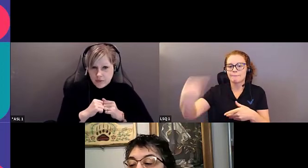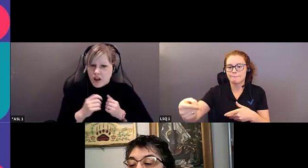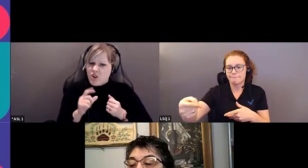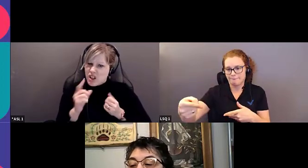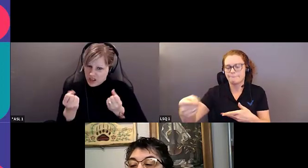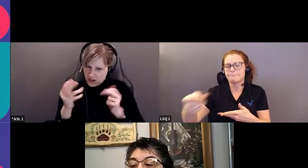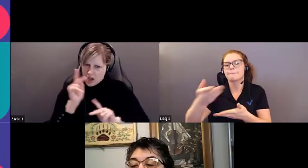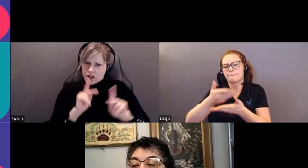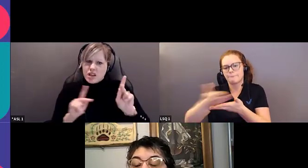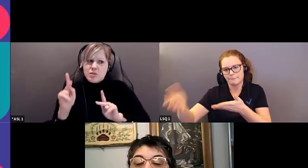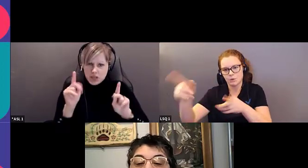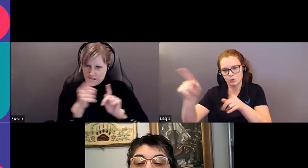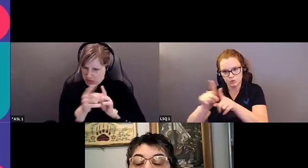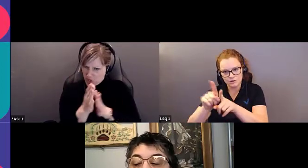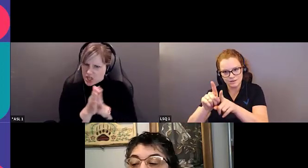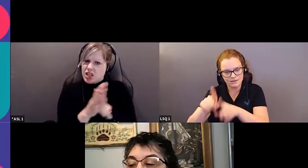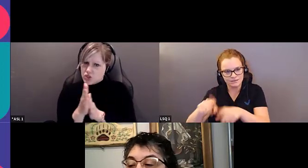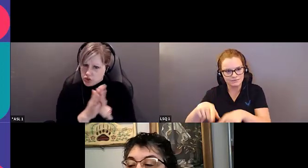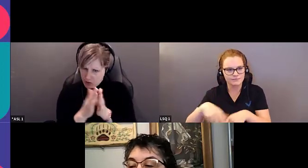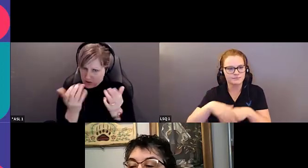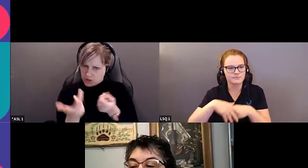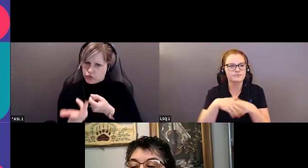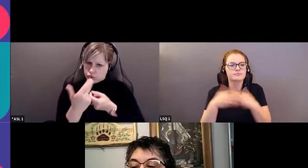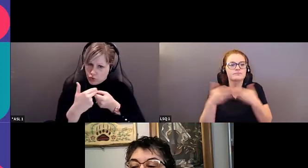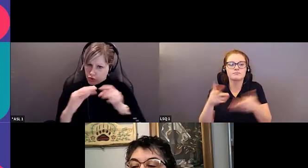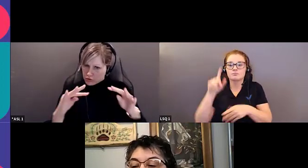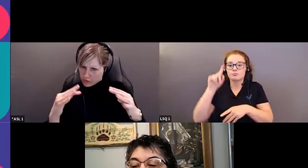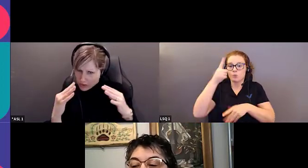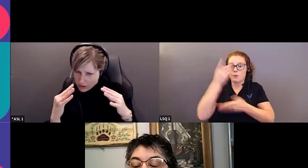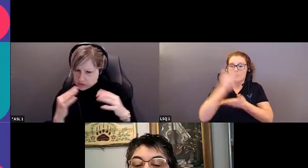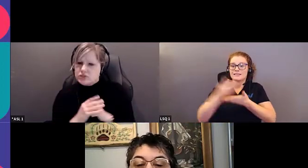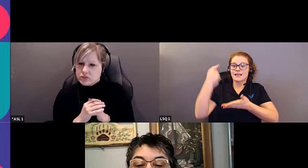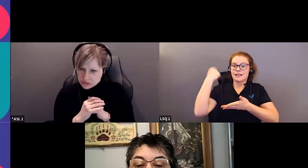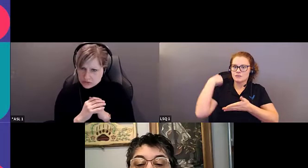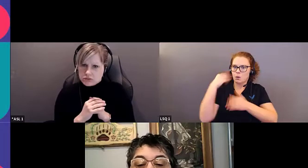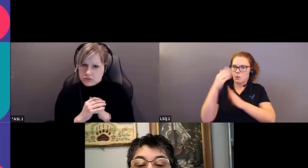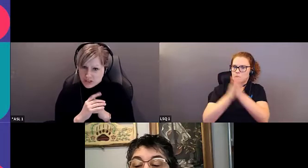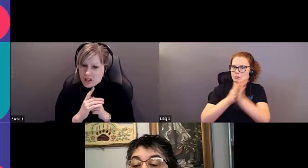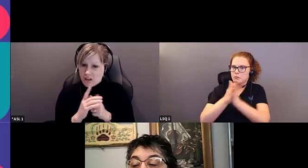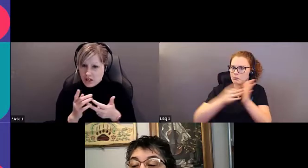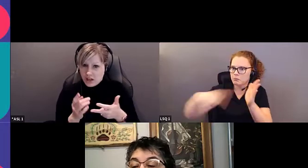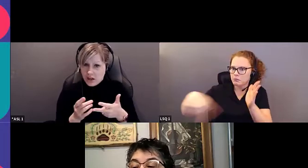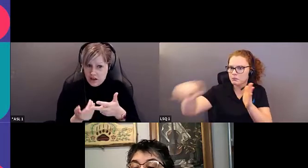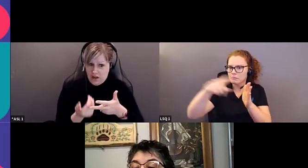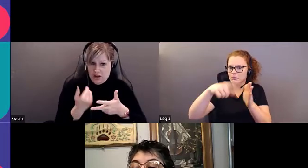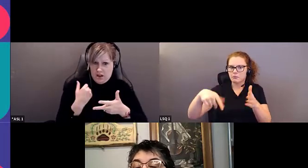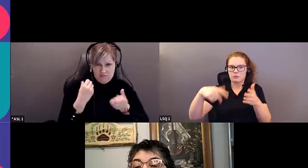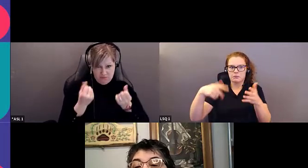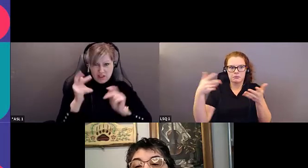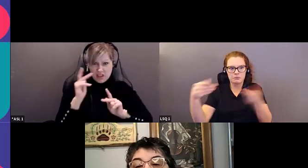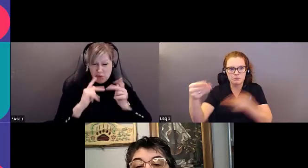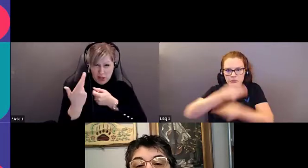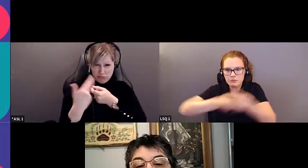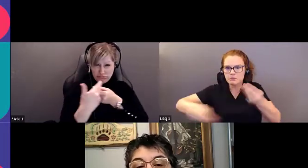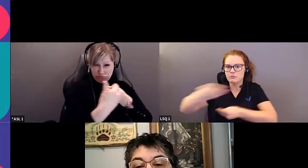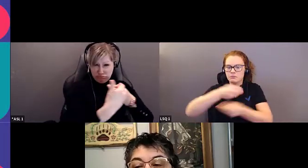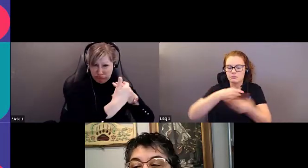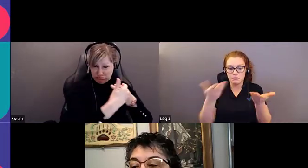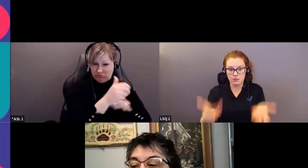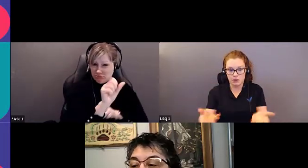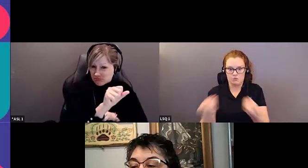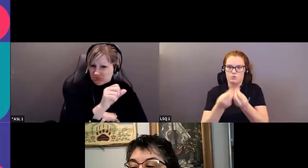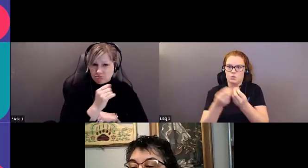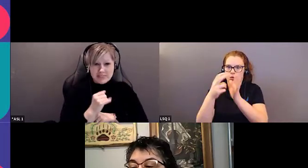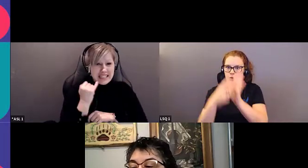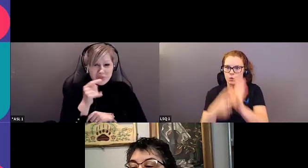in the series, which was clear in the significant number of individuals who participated in our previous session. And if you were